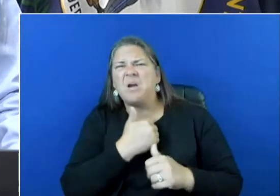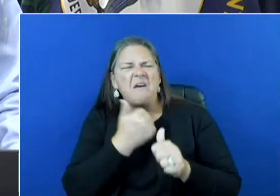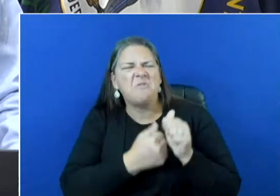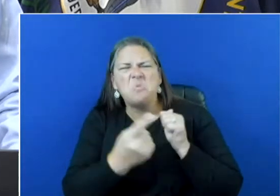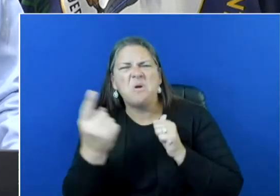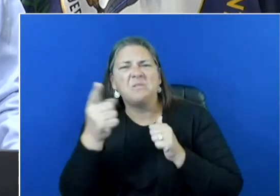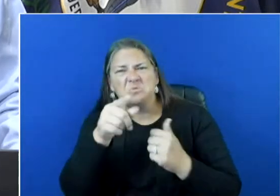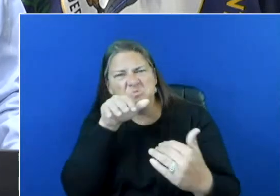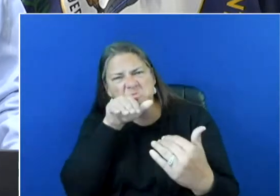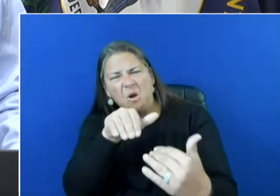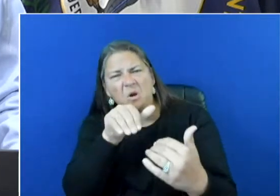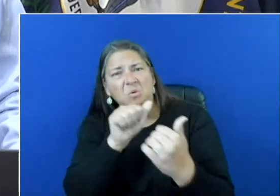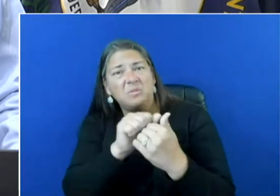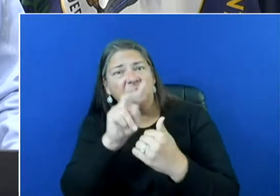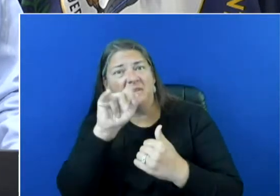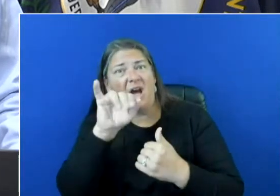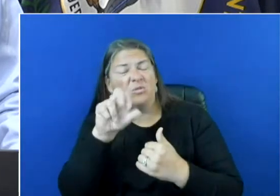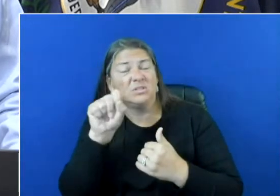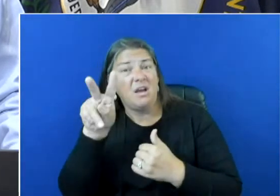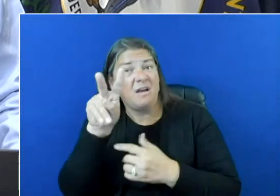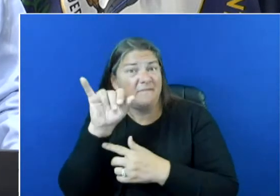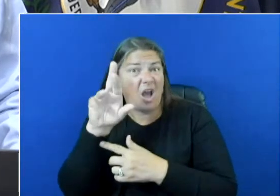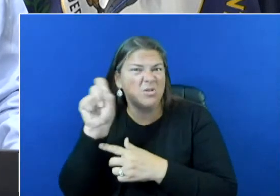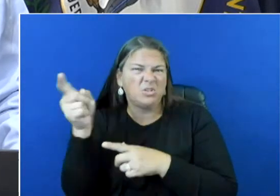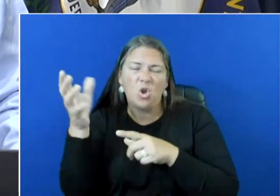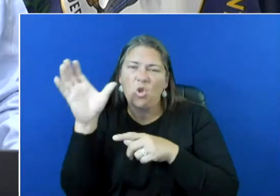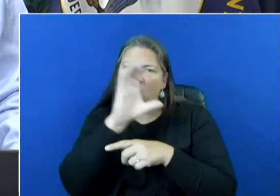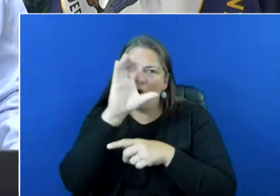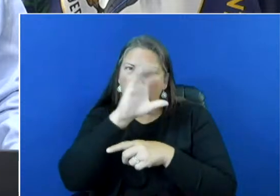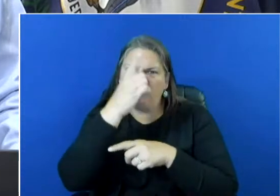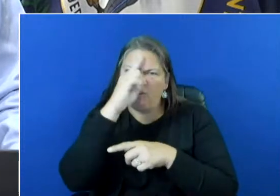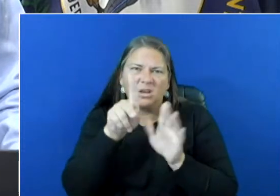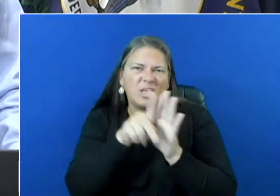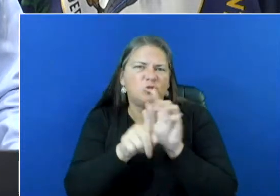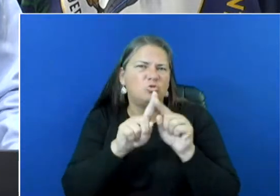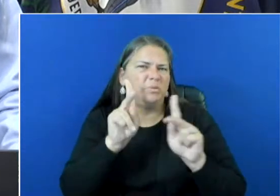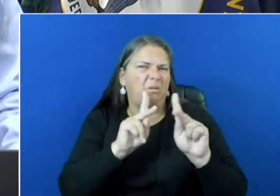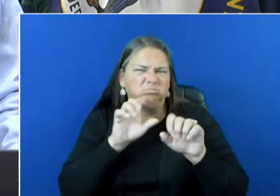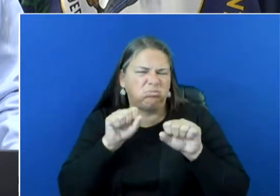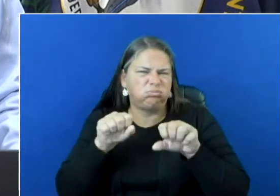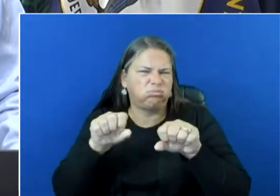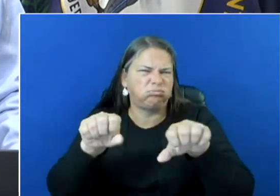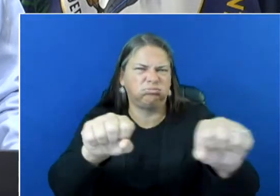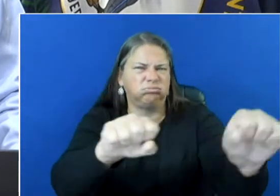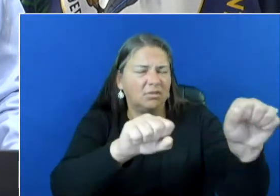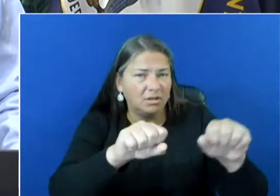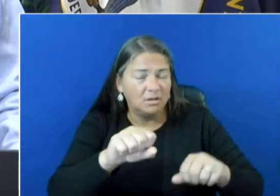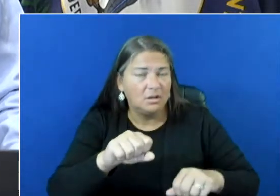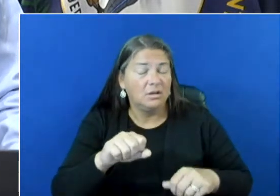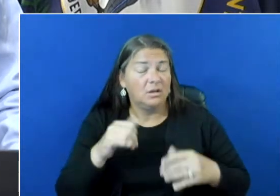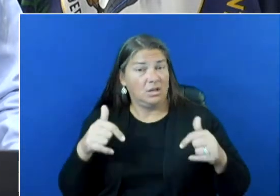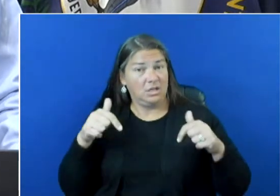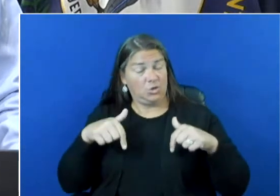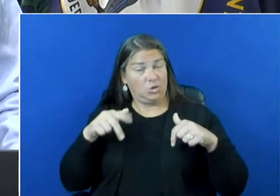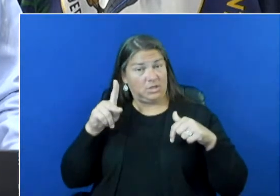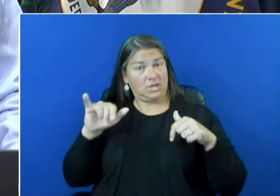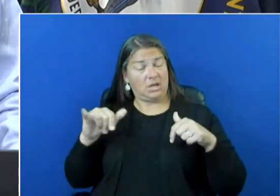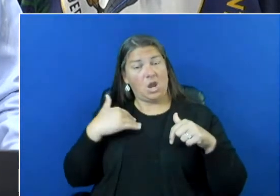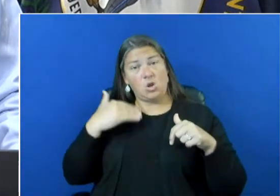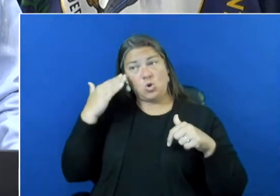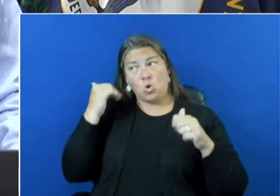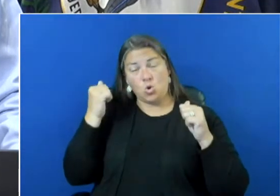virus that wants to kill as many of us as possible. And I know here in Kentucky, just about everybody that will listen